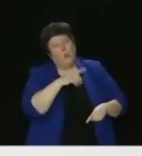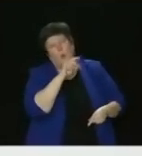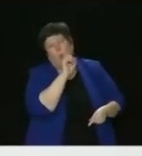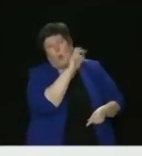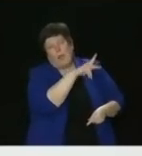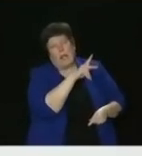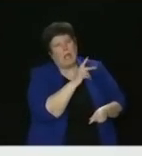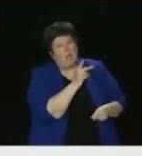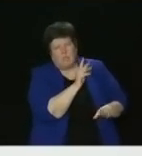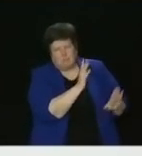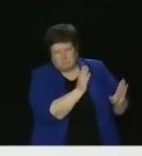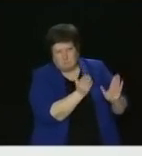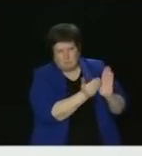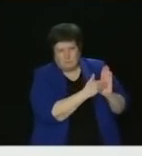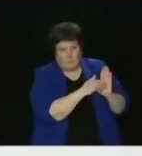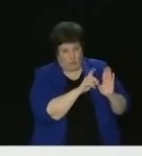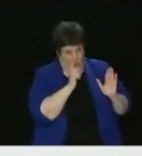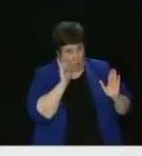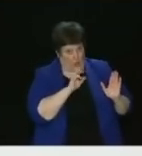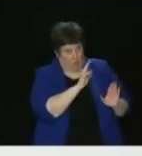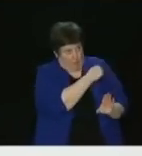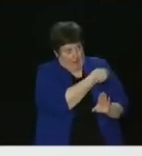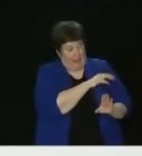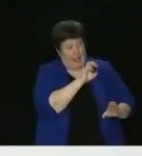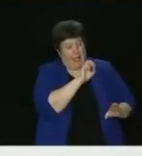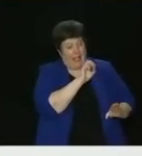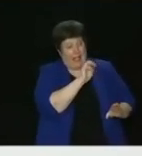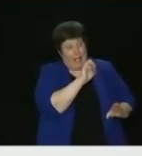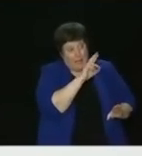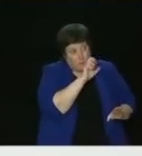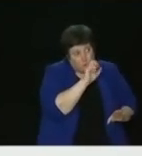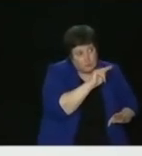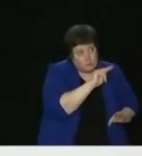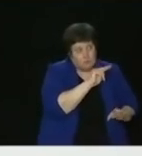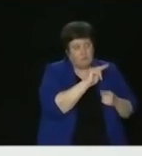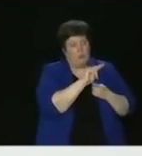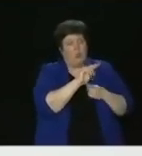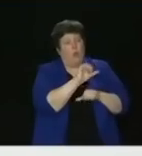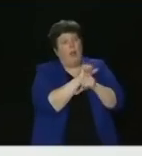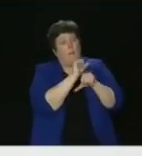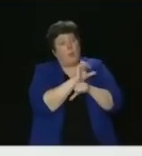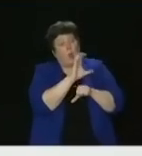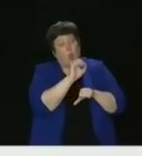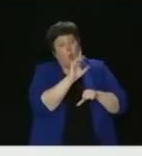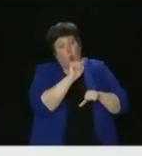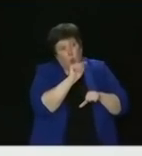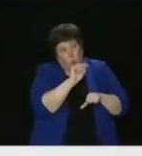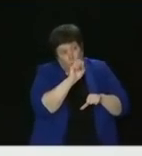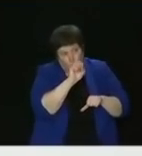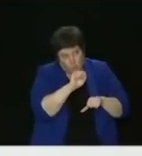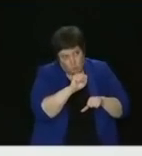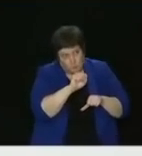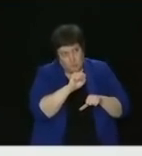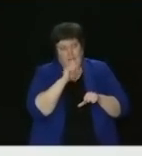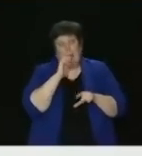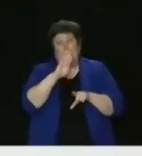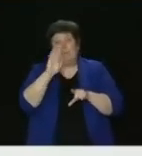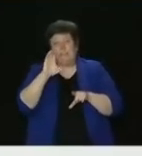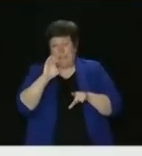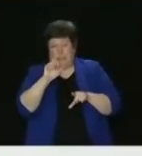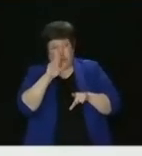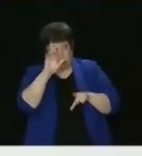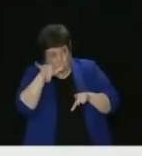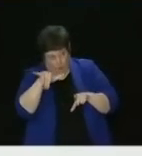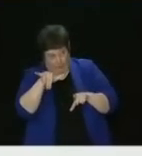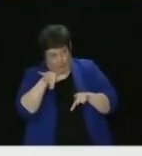then, will it apply in Emerson, Manitoba, Coots, Alberta, and Surrey, BC? And how will you measure the success of this, that this is not